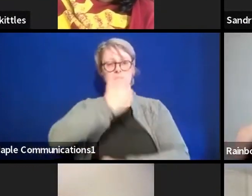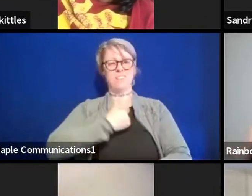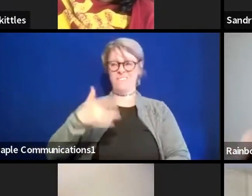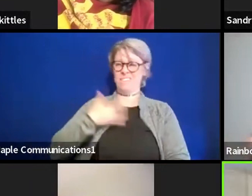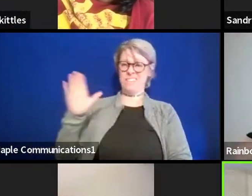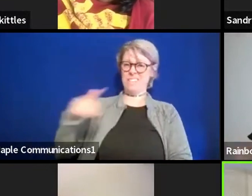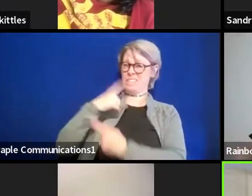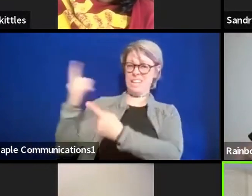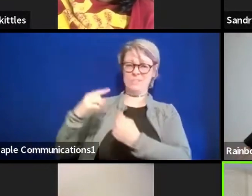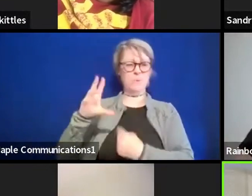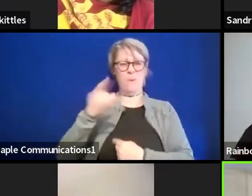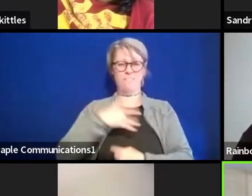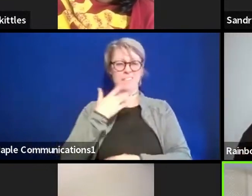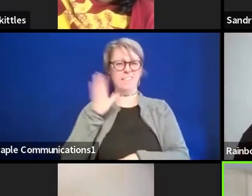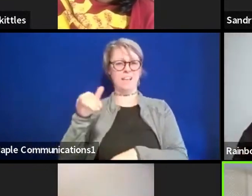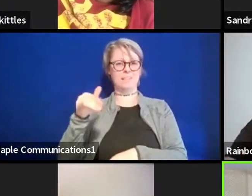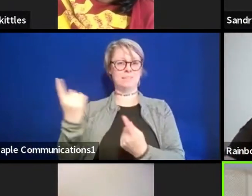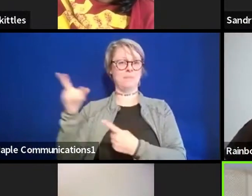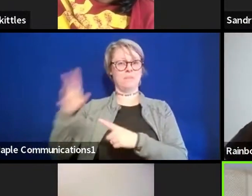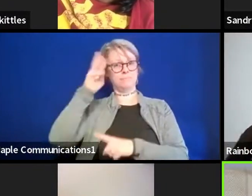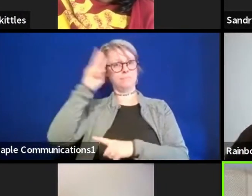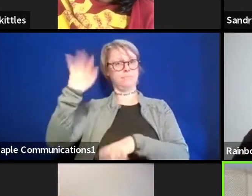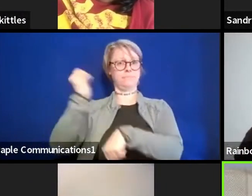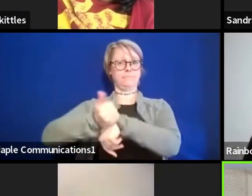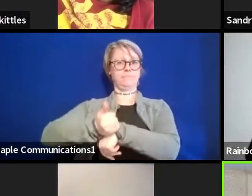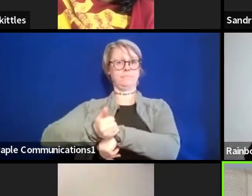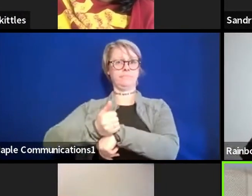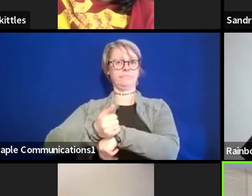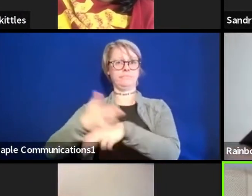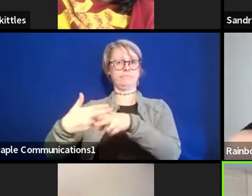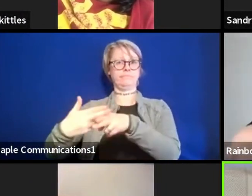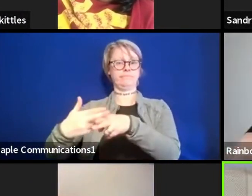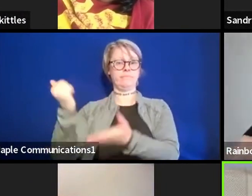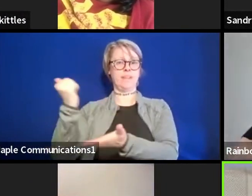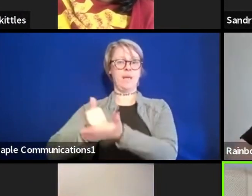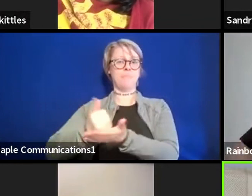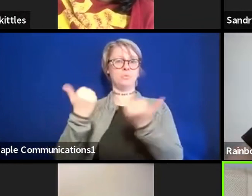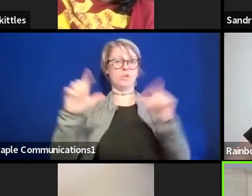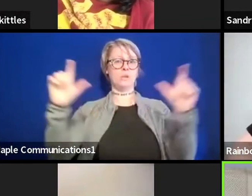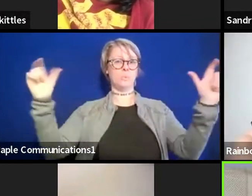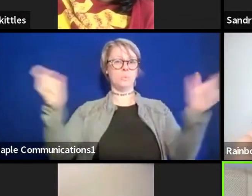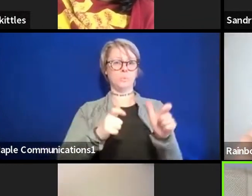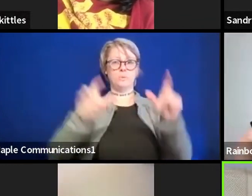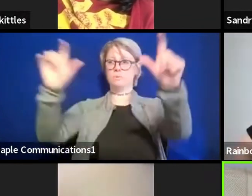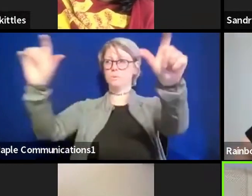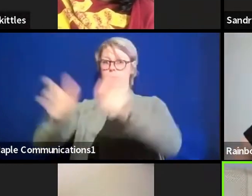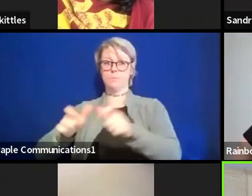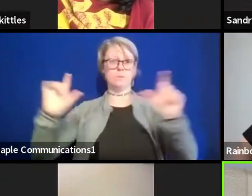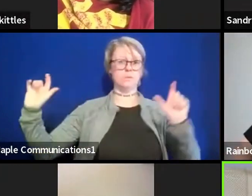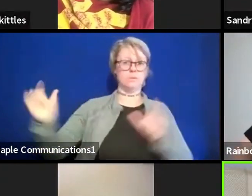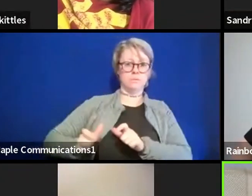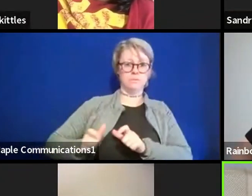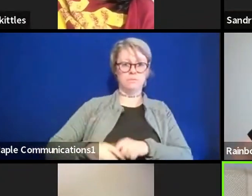me. I think it's like a Band-Aid fix for them to do a lot of ethnic groups out there. I think they don't want middle